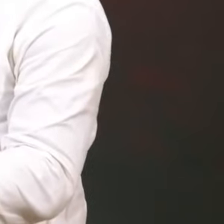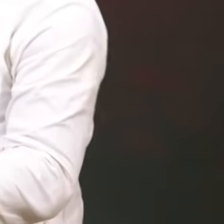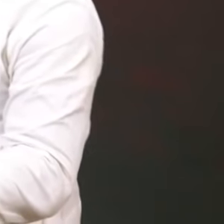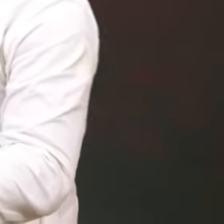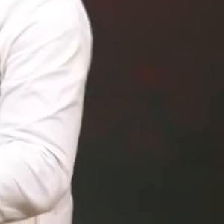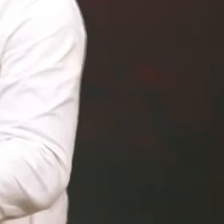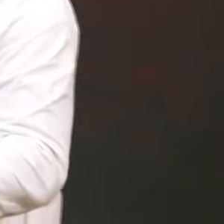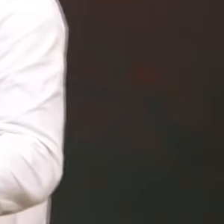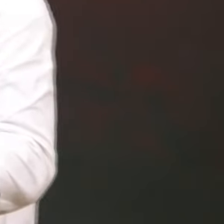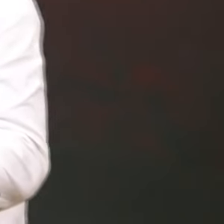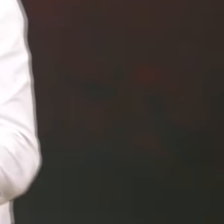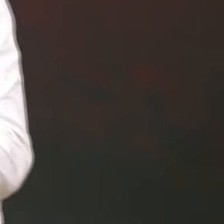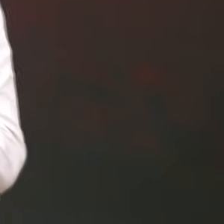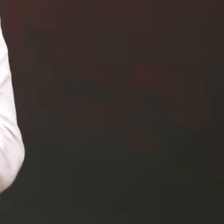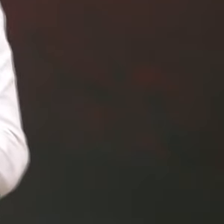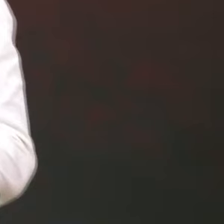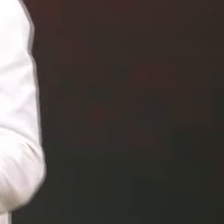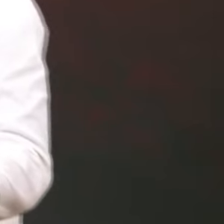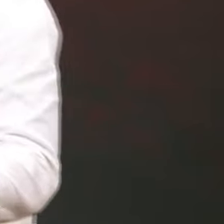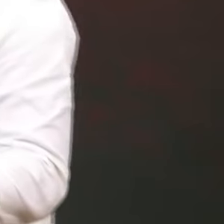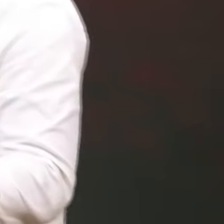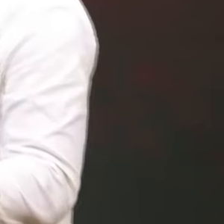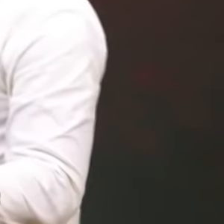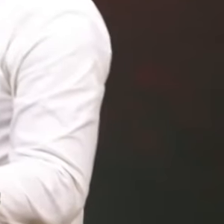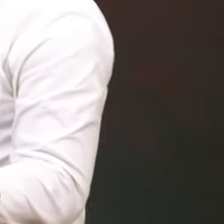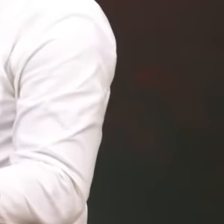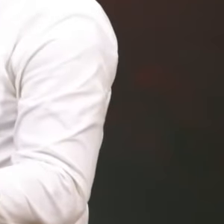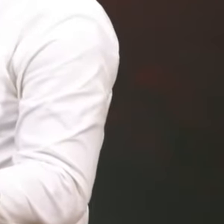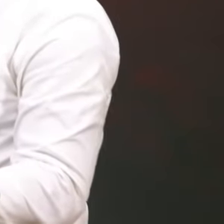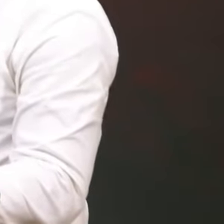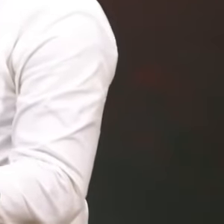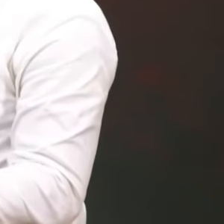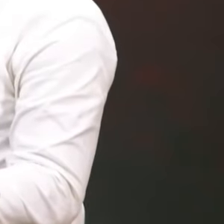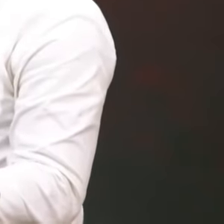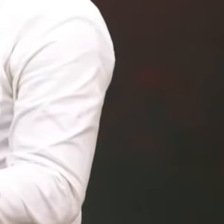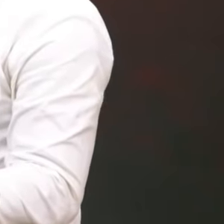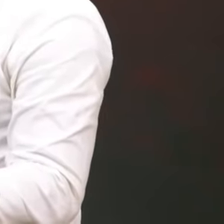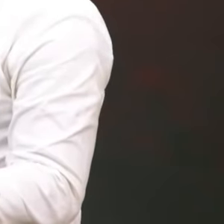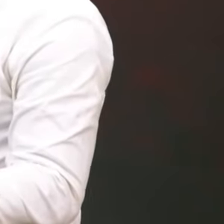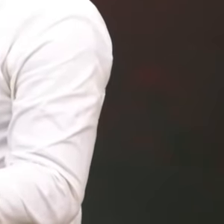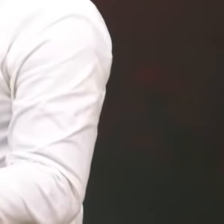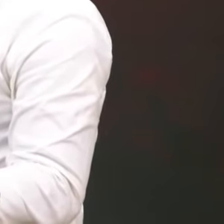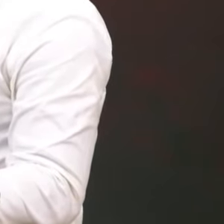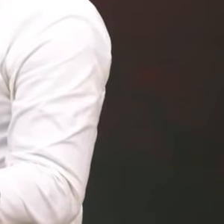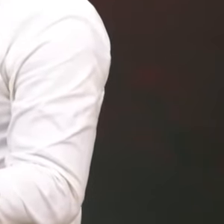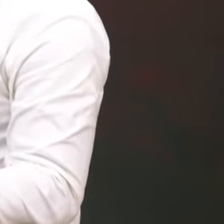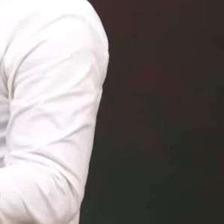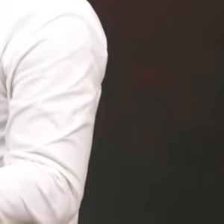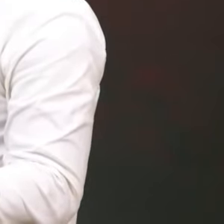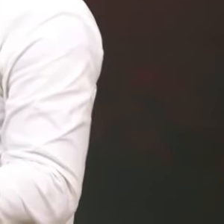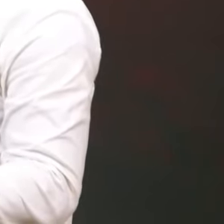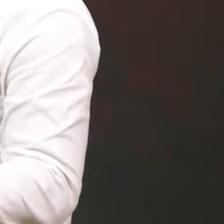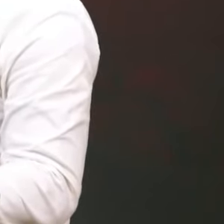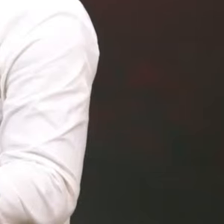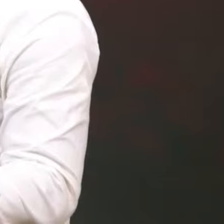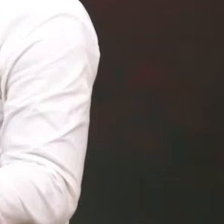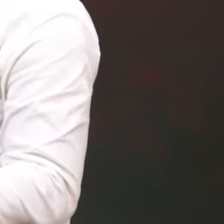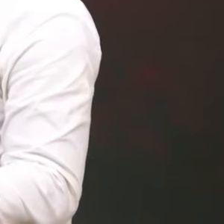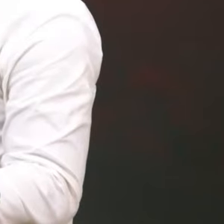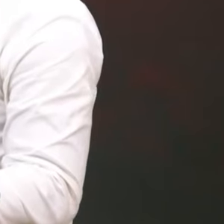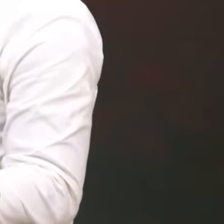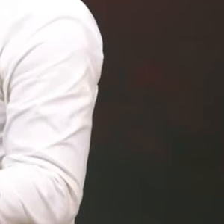truth, and the life. Jesus is the way, is the truth, and the life.